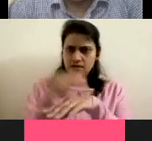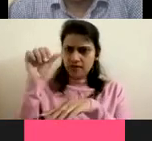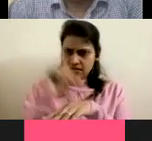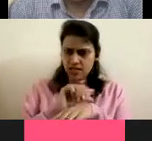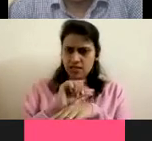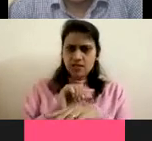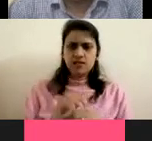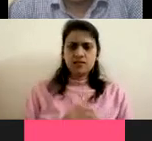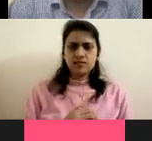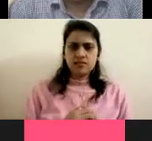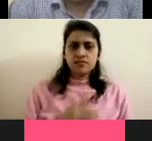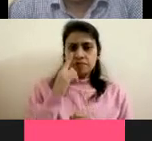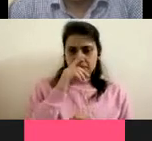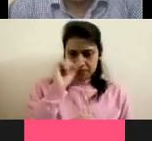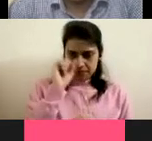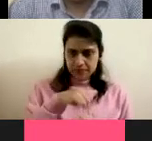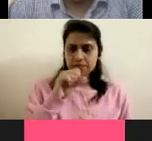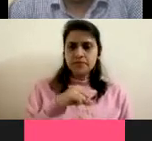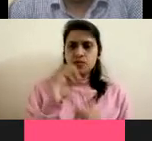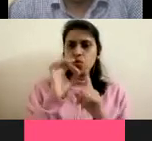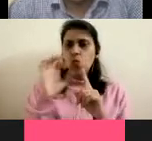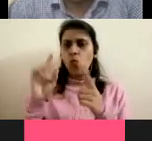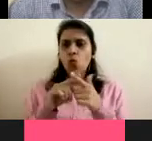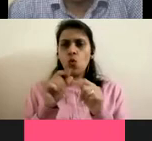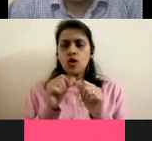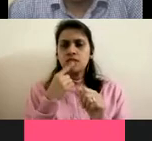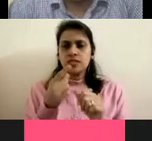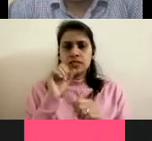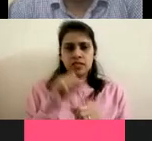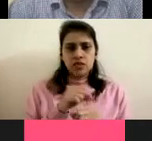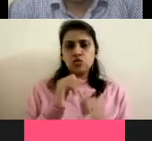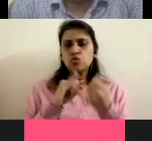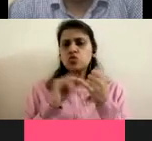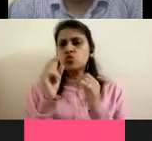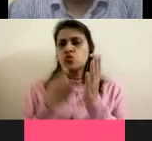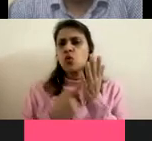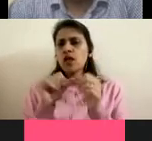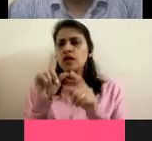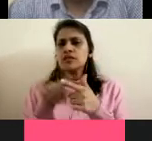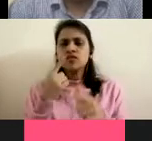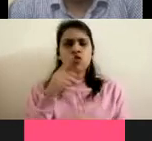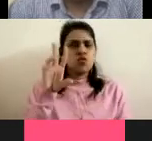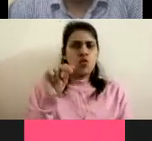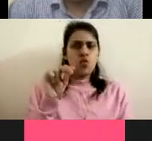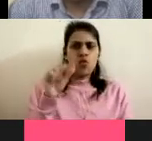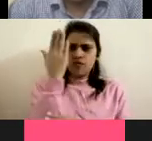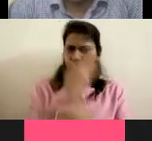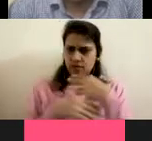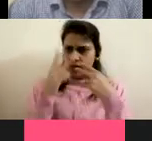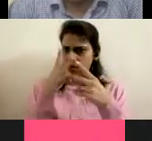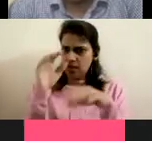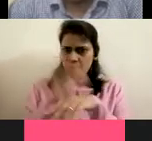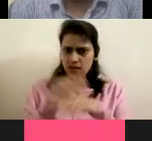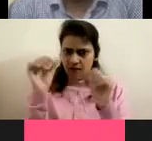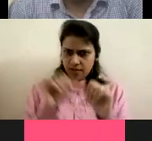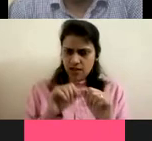Pooja says yes in case of physical disability. Suraj says no. Suraj, can you explain? Or Amit, can you